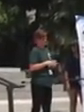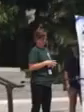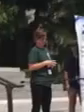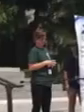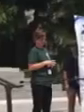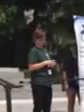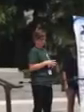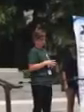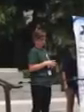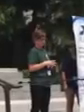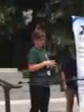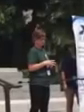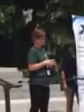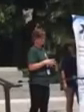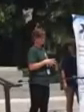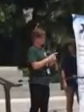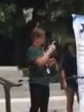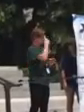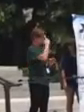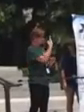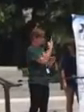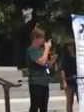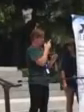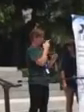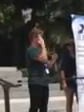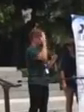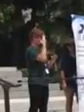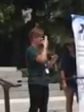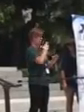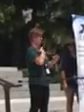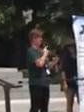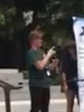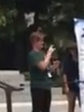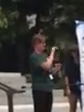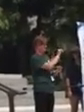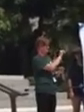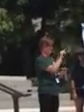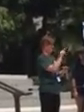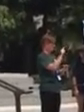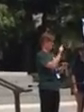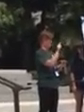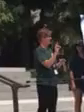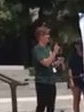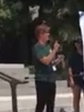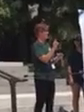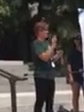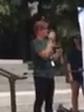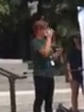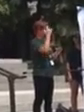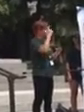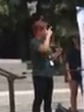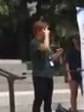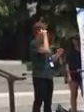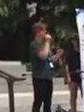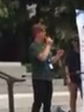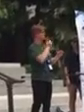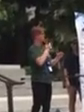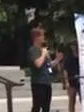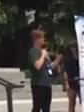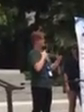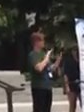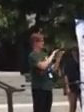I think one of the main reasons I like the Youth Leadership Forum is there is a sense of